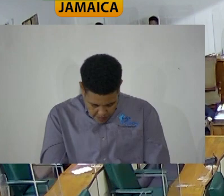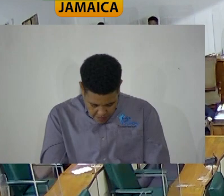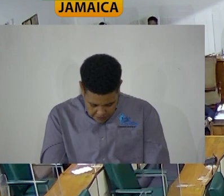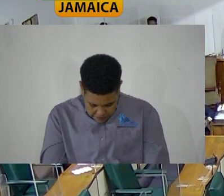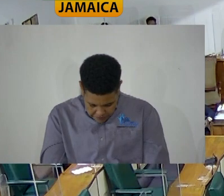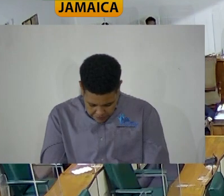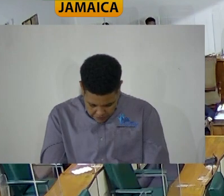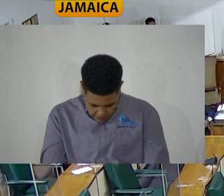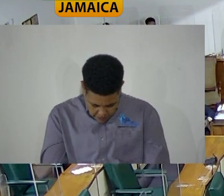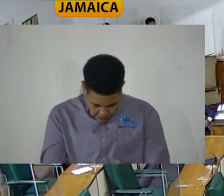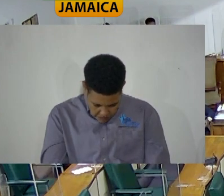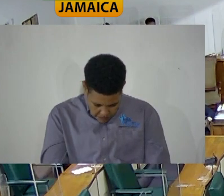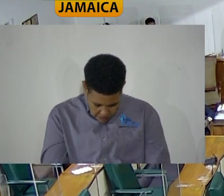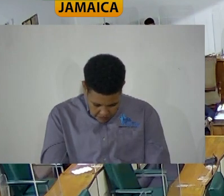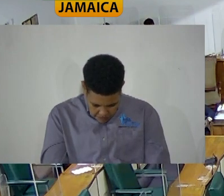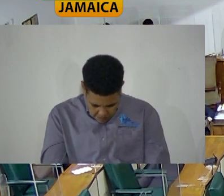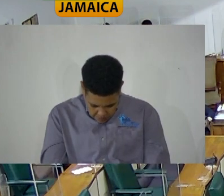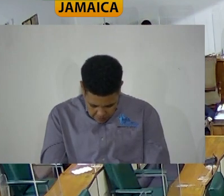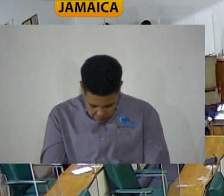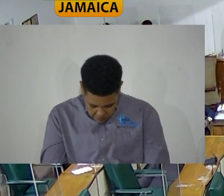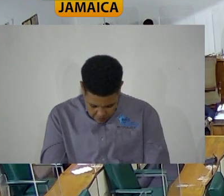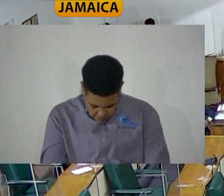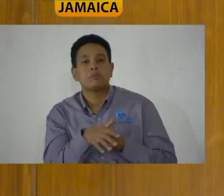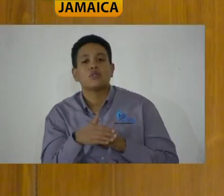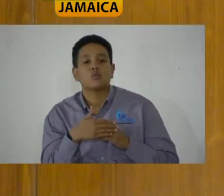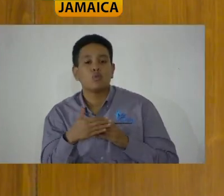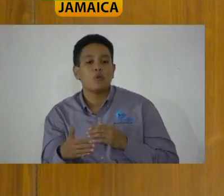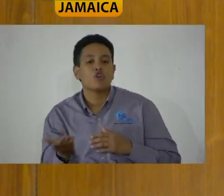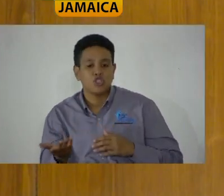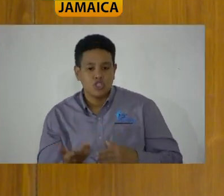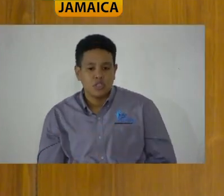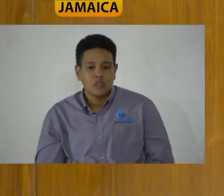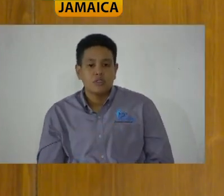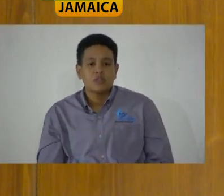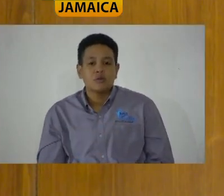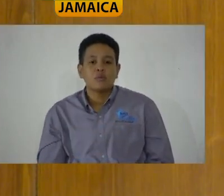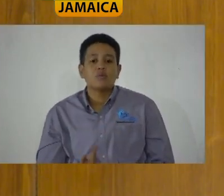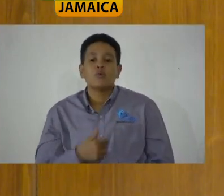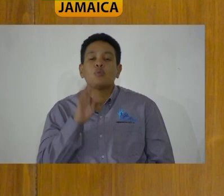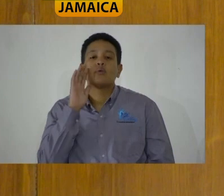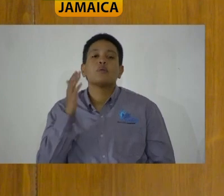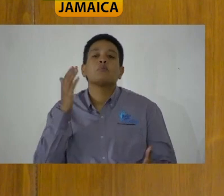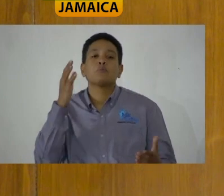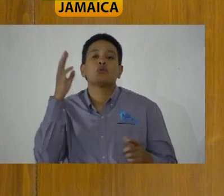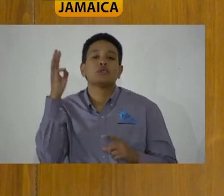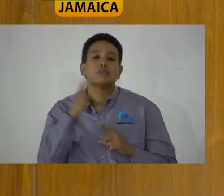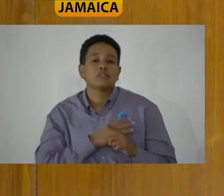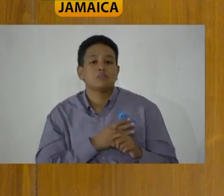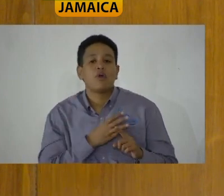one-year postponement is excessive, and we would be proposing a 6-month